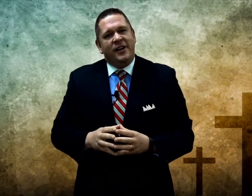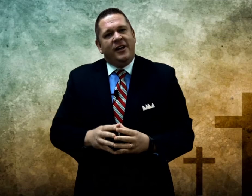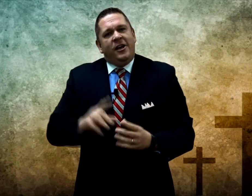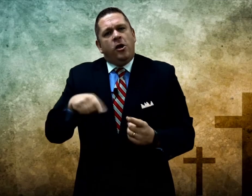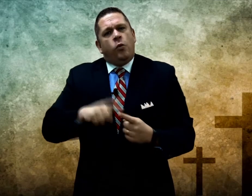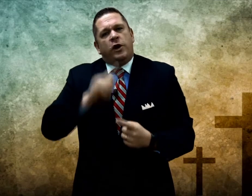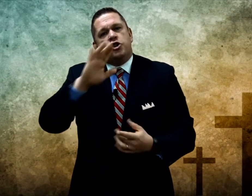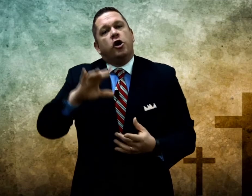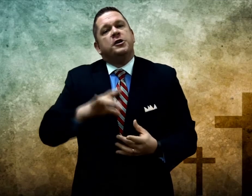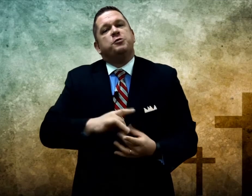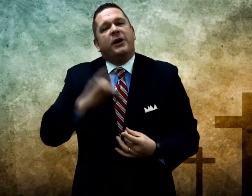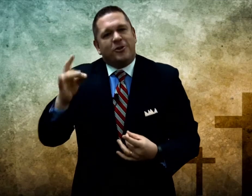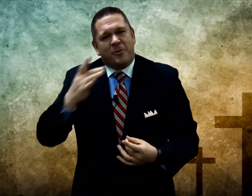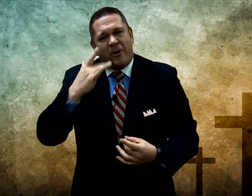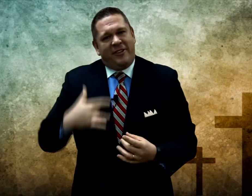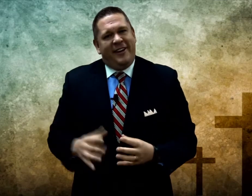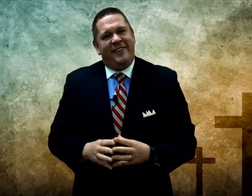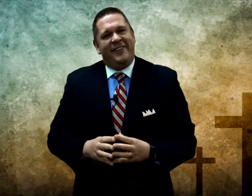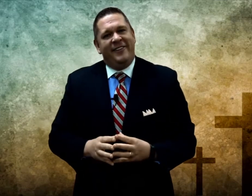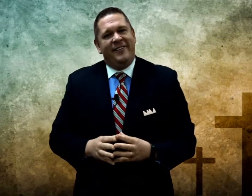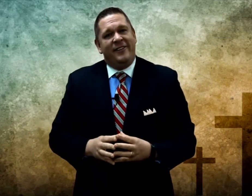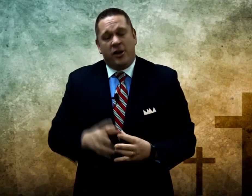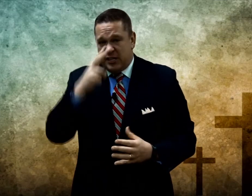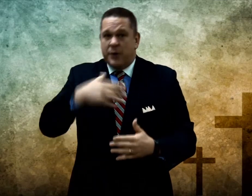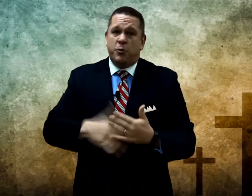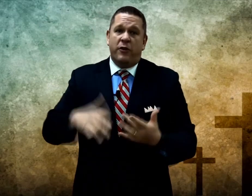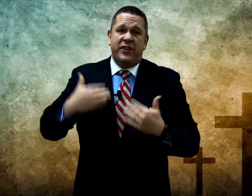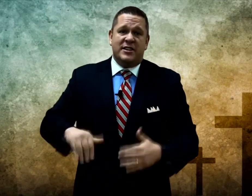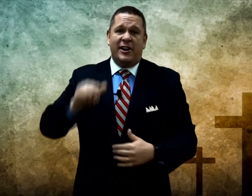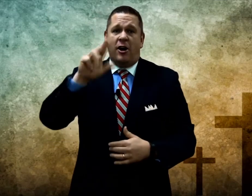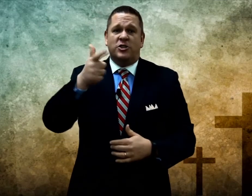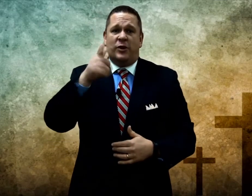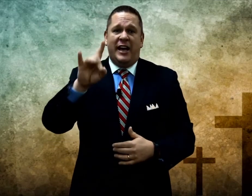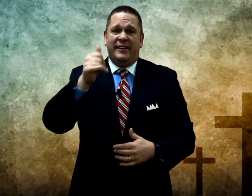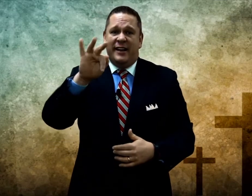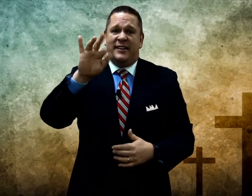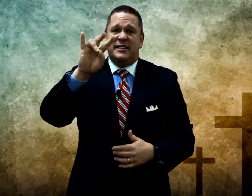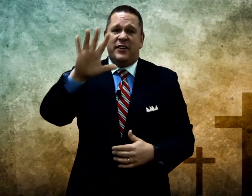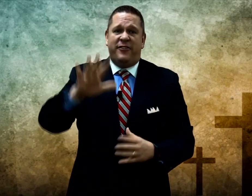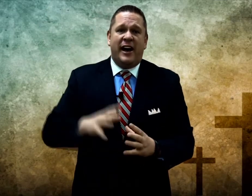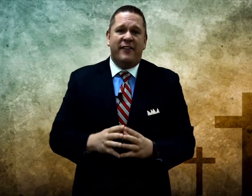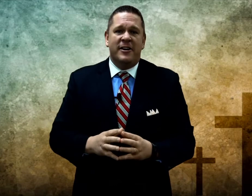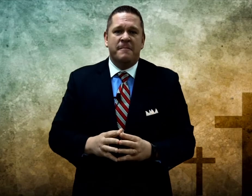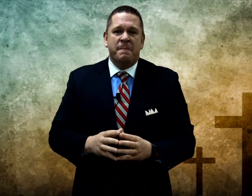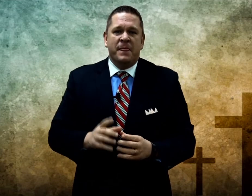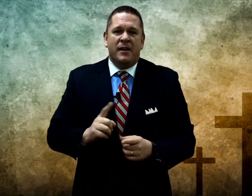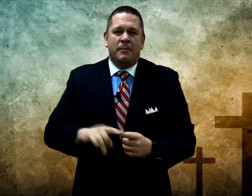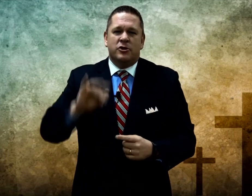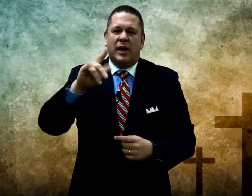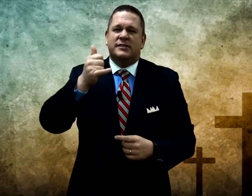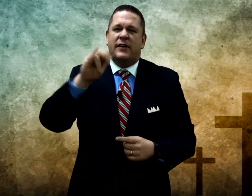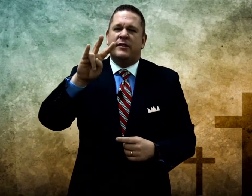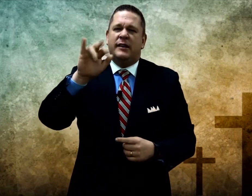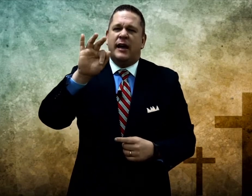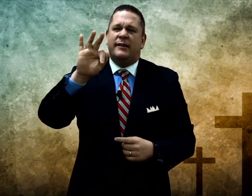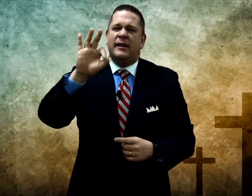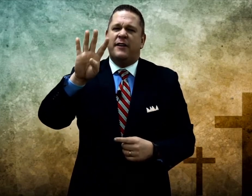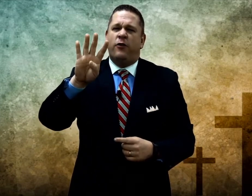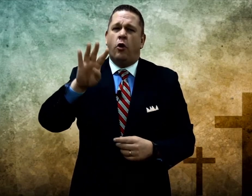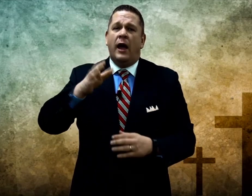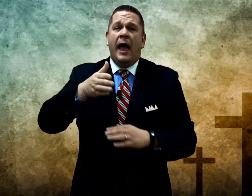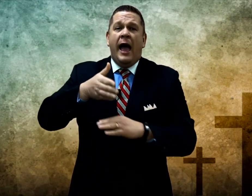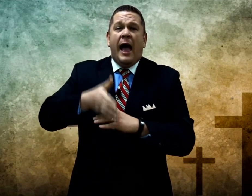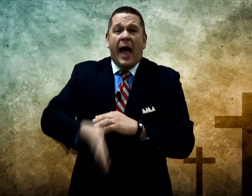question. When is your spiritual birthday? You see, I was born physically August 28, 1975. But July